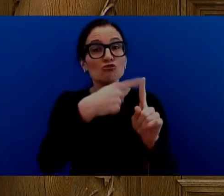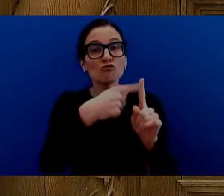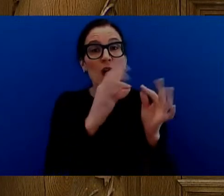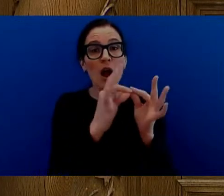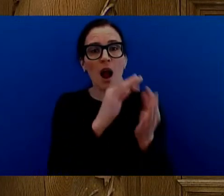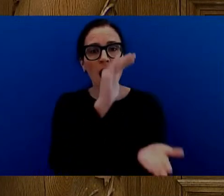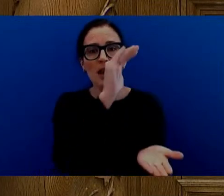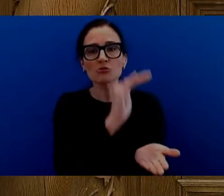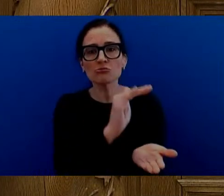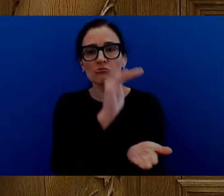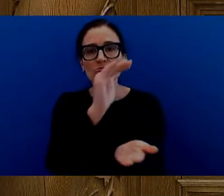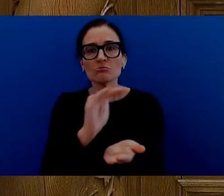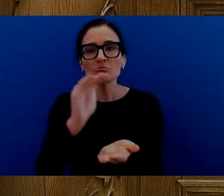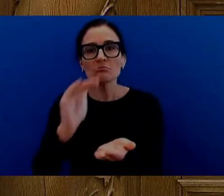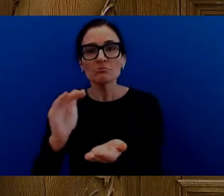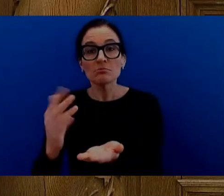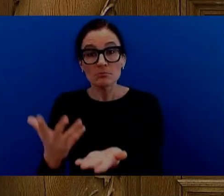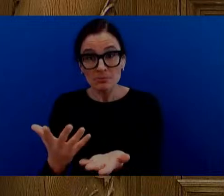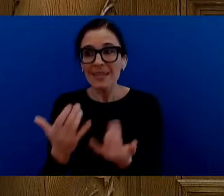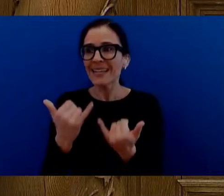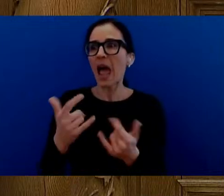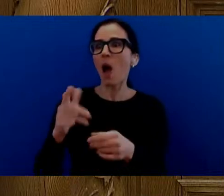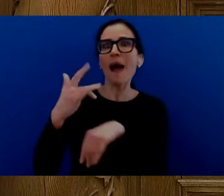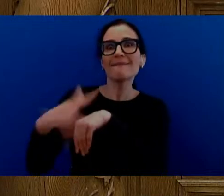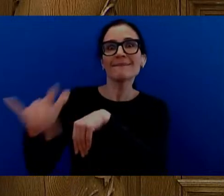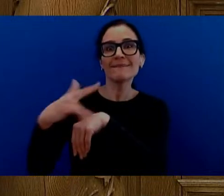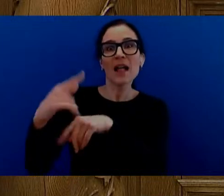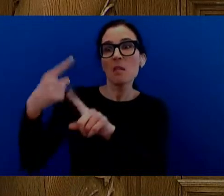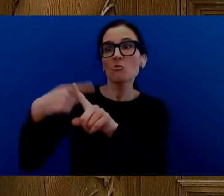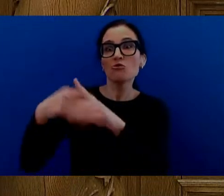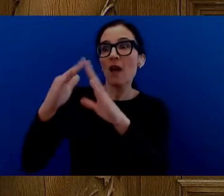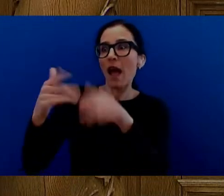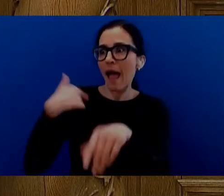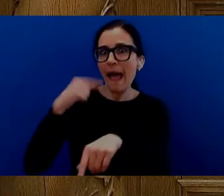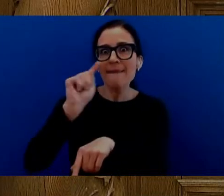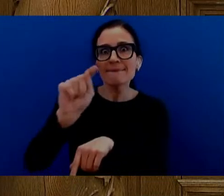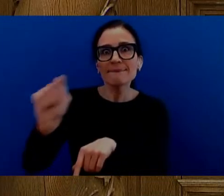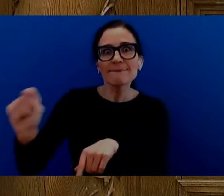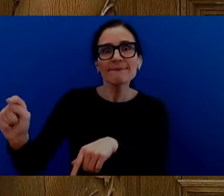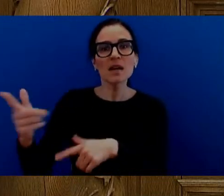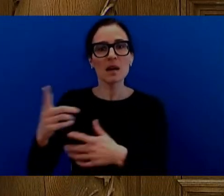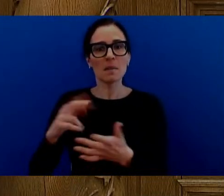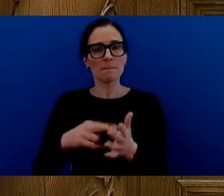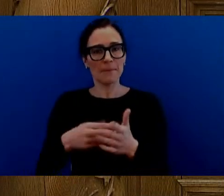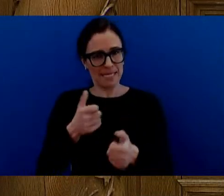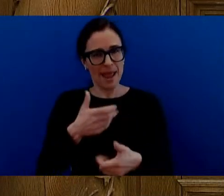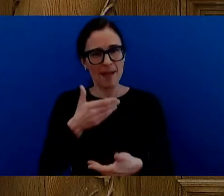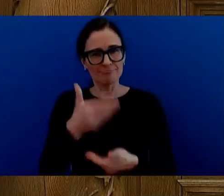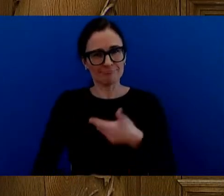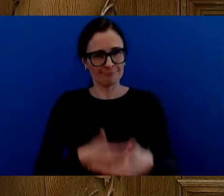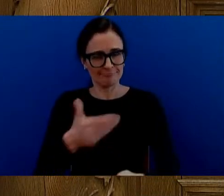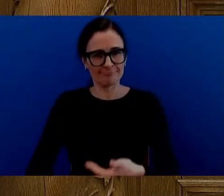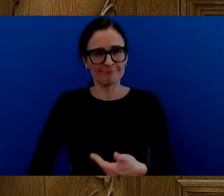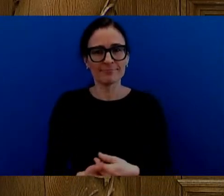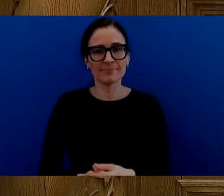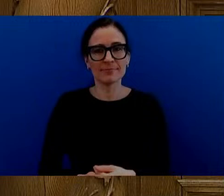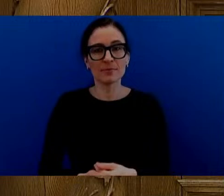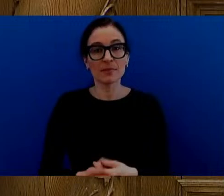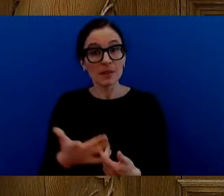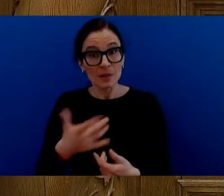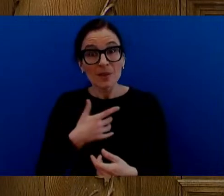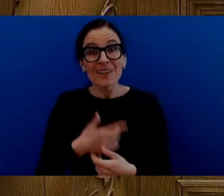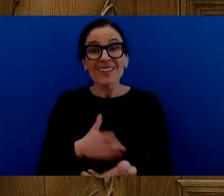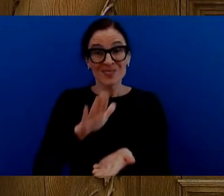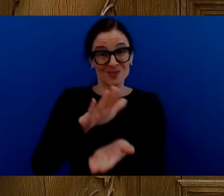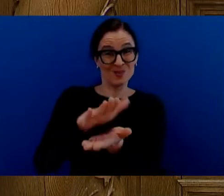going strong. When we hire teachers and build modern schools, we help students get a good start in life, preparing them for